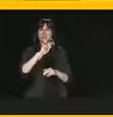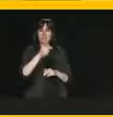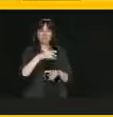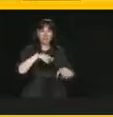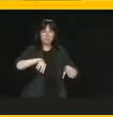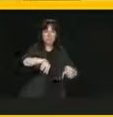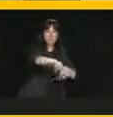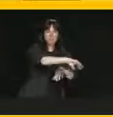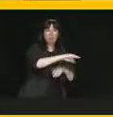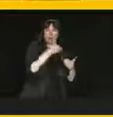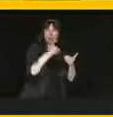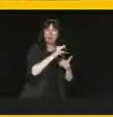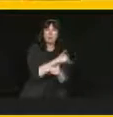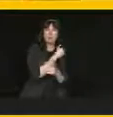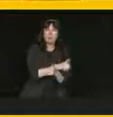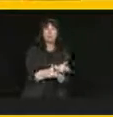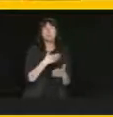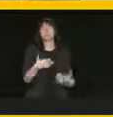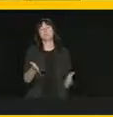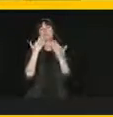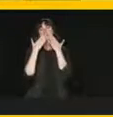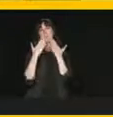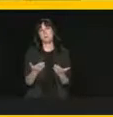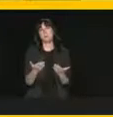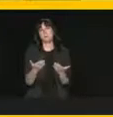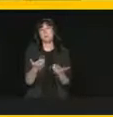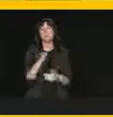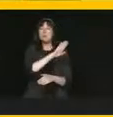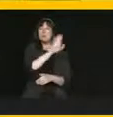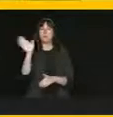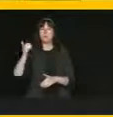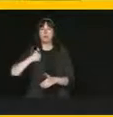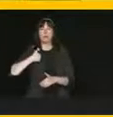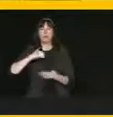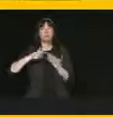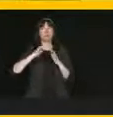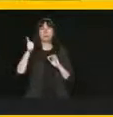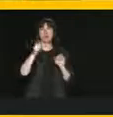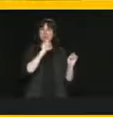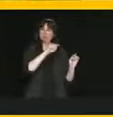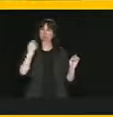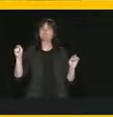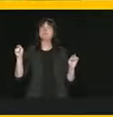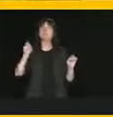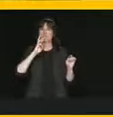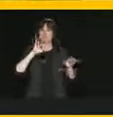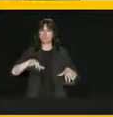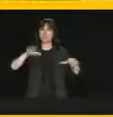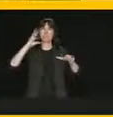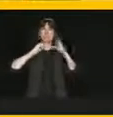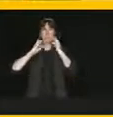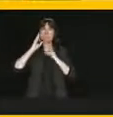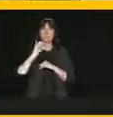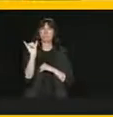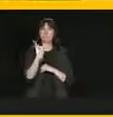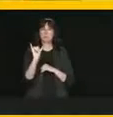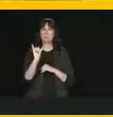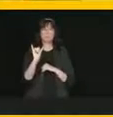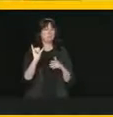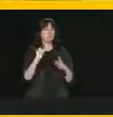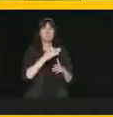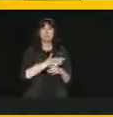the hospital, thank you. Across the country, there are other communities dealing with flooding right now too. So to everyone,